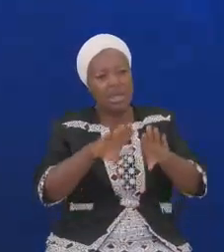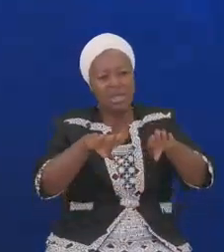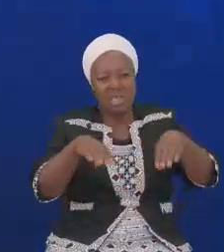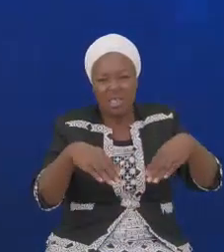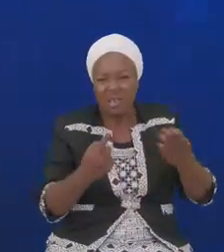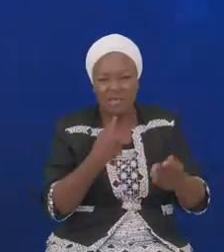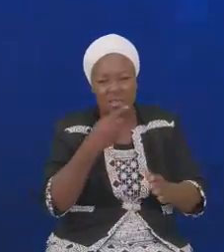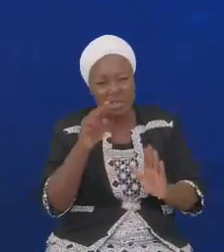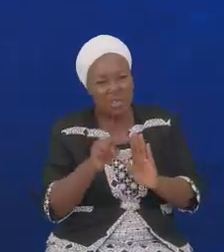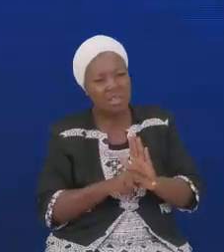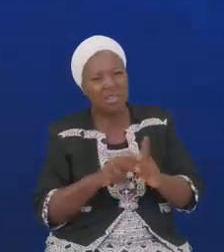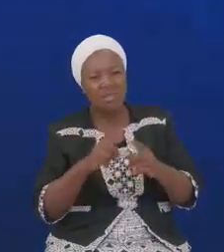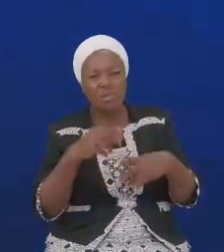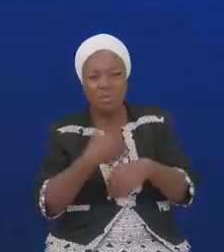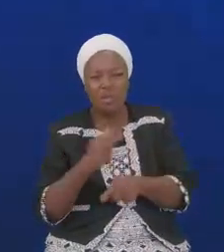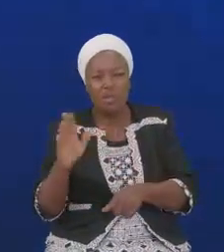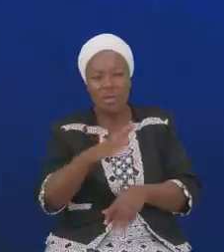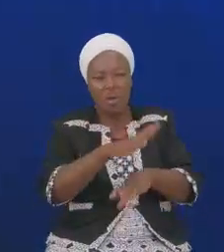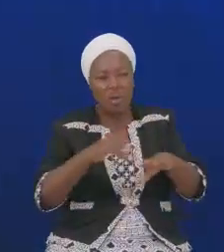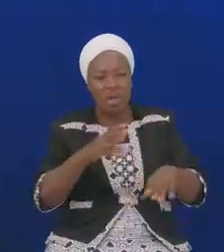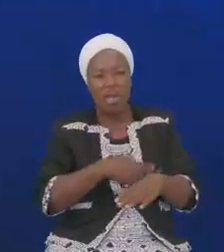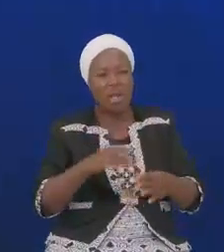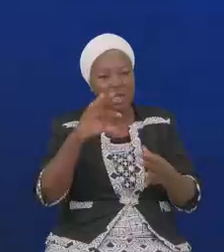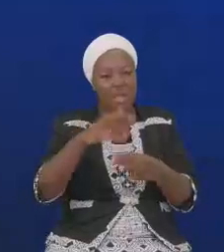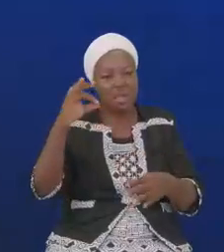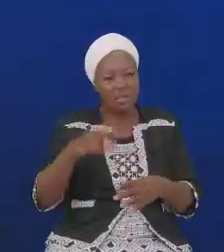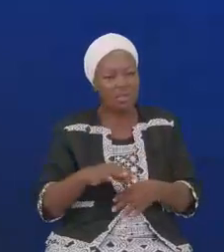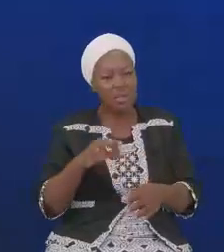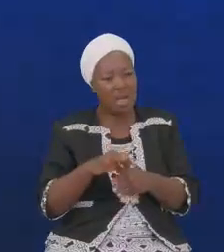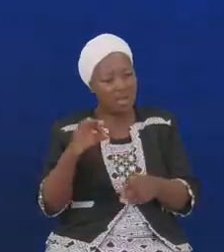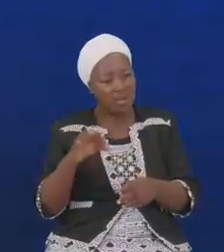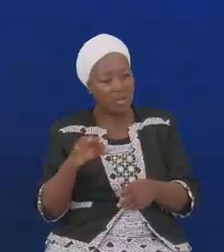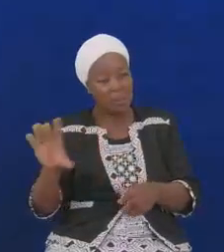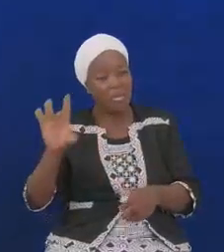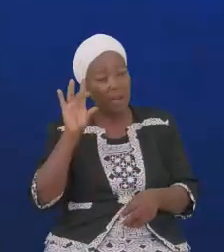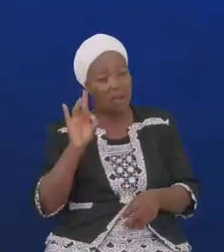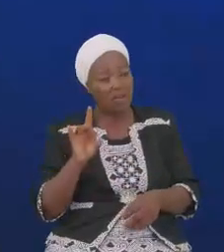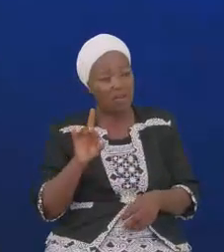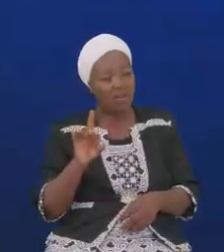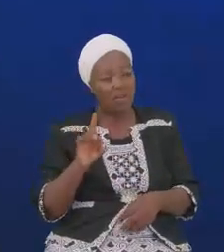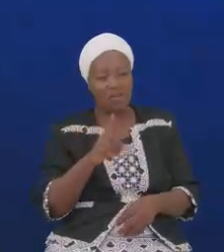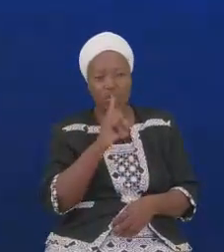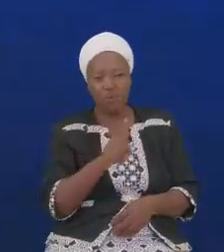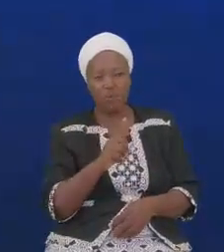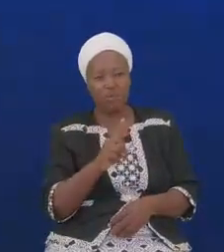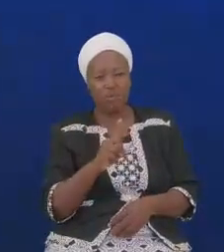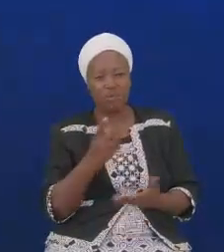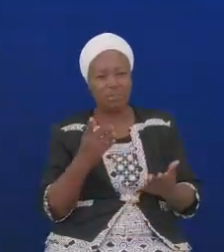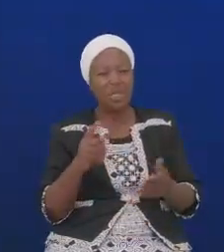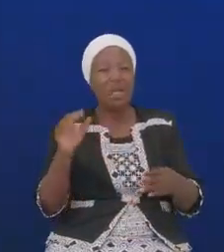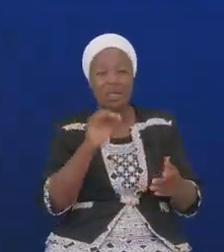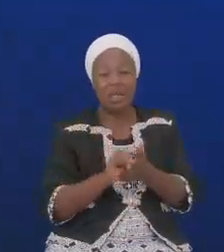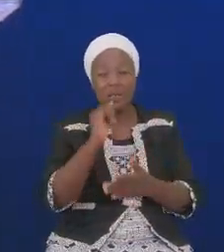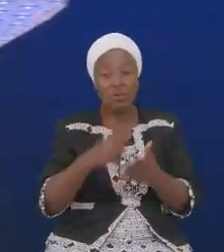to make your calling and election sure. That's what you should pursue this new year. And that's